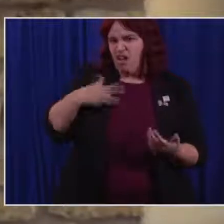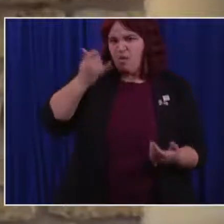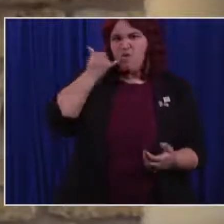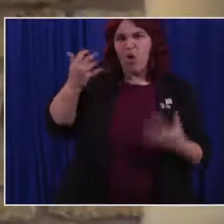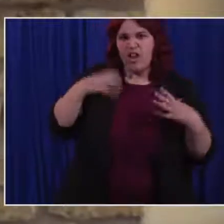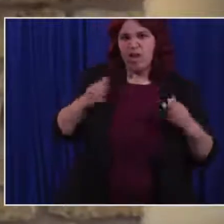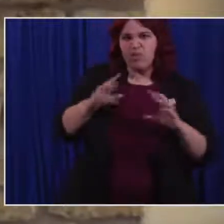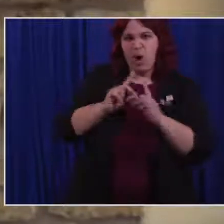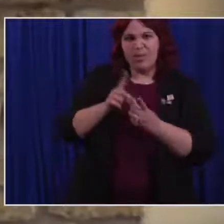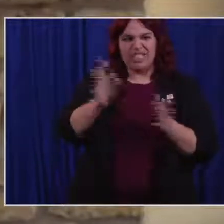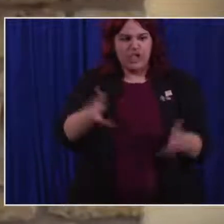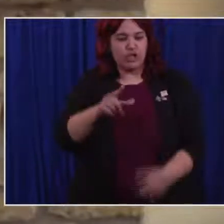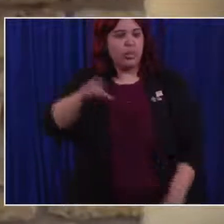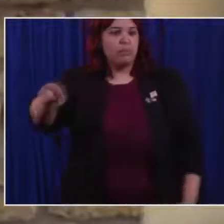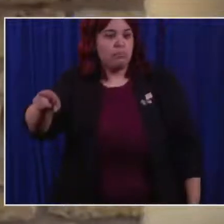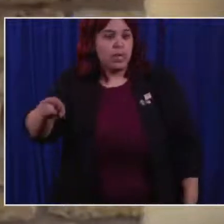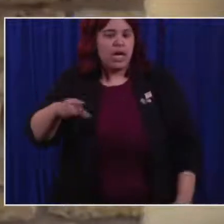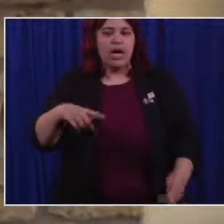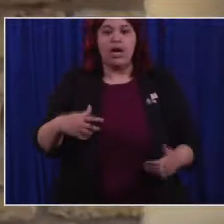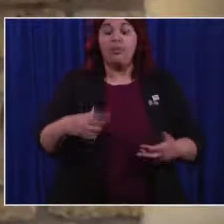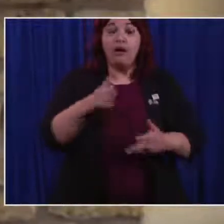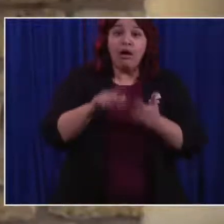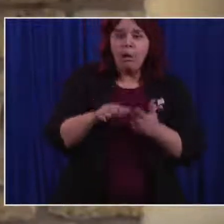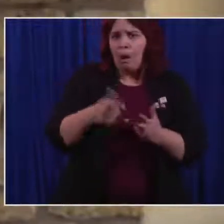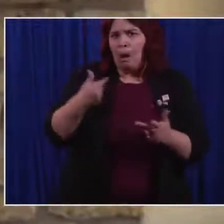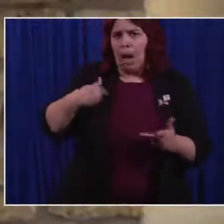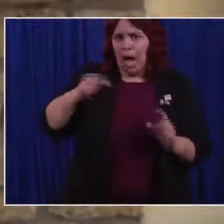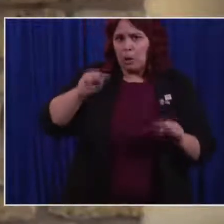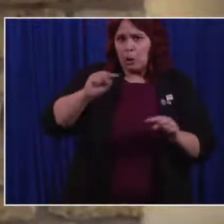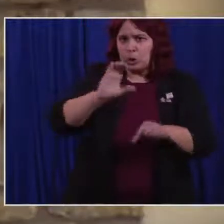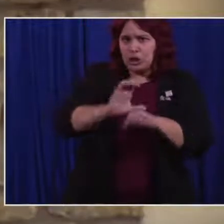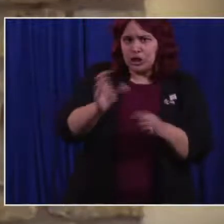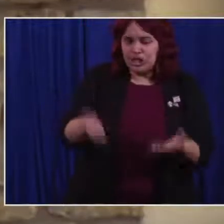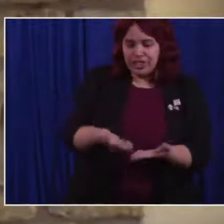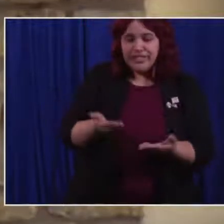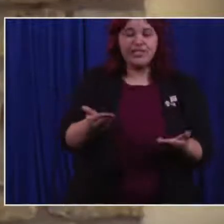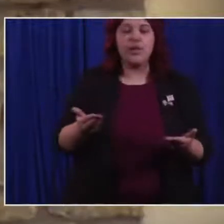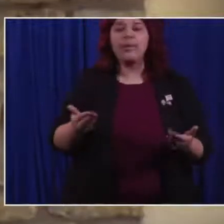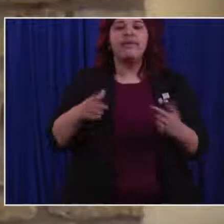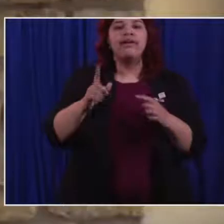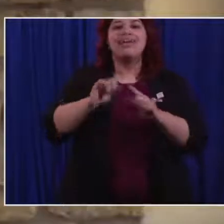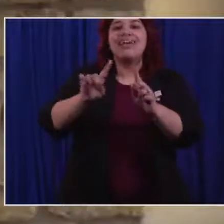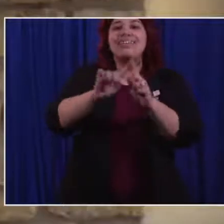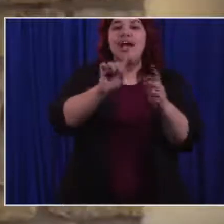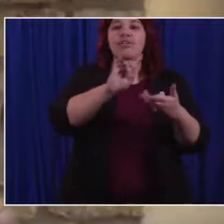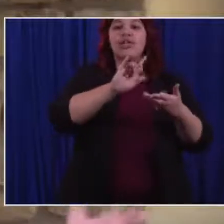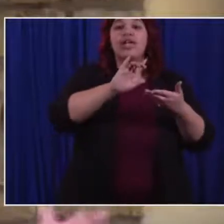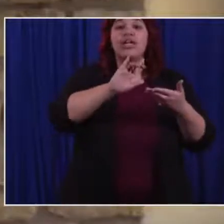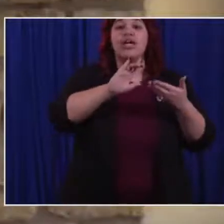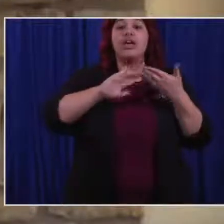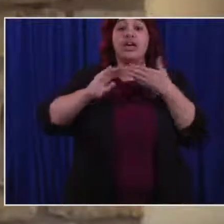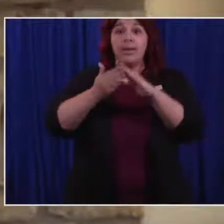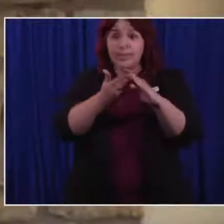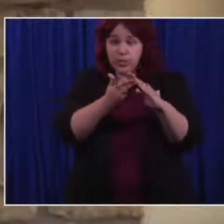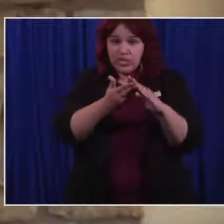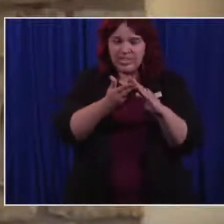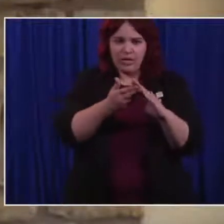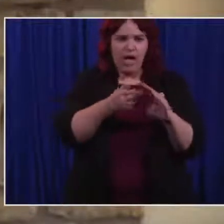Another one said, I got it through my church. And so it's communities coming together like that to make sure that we